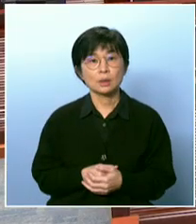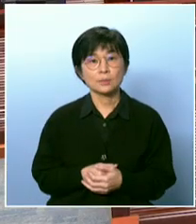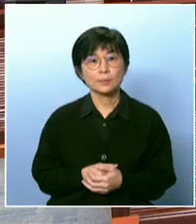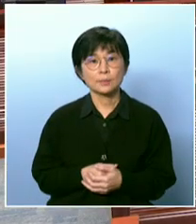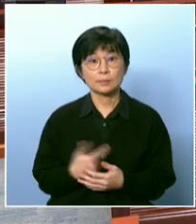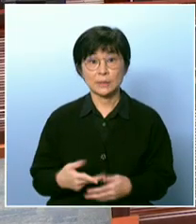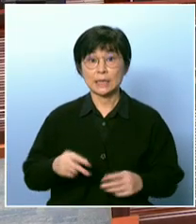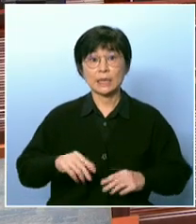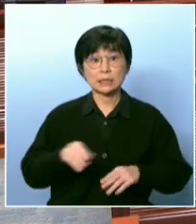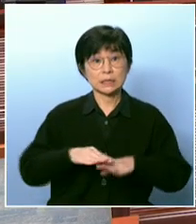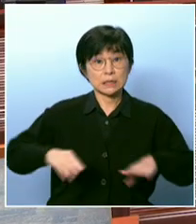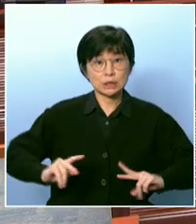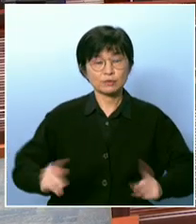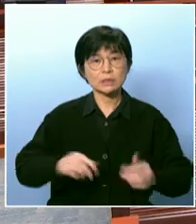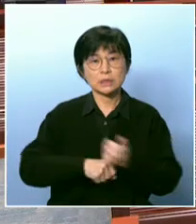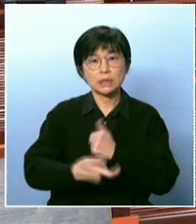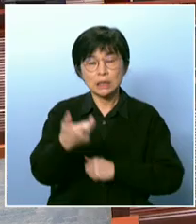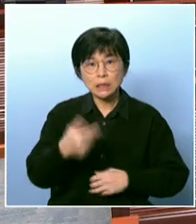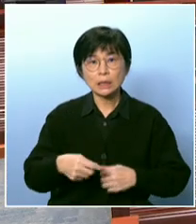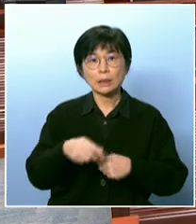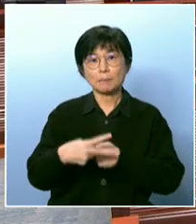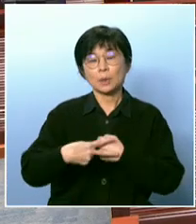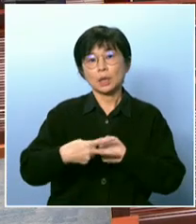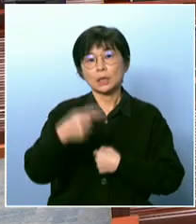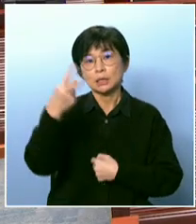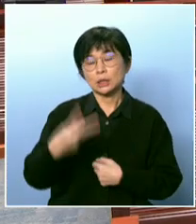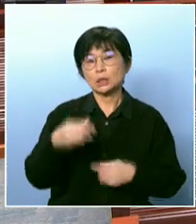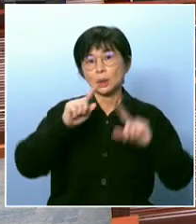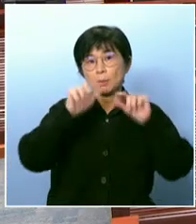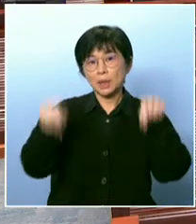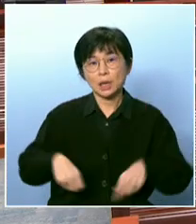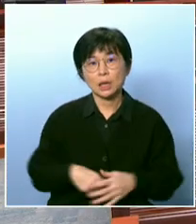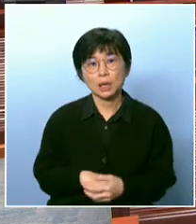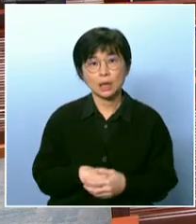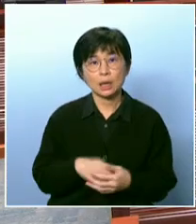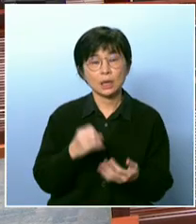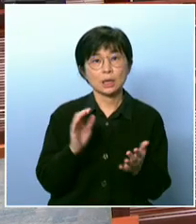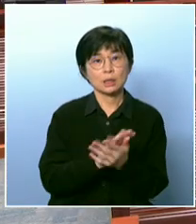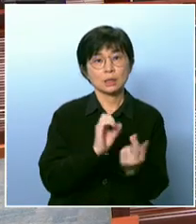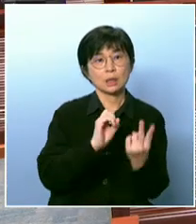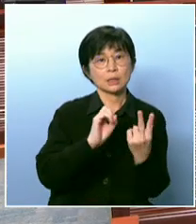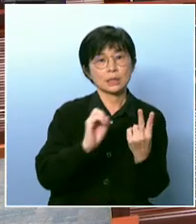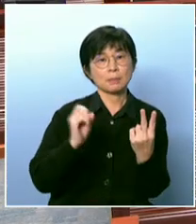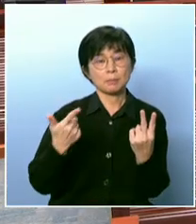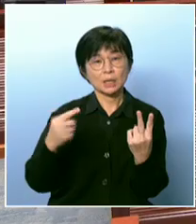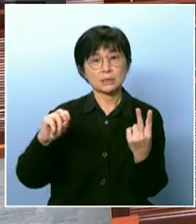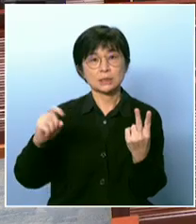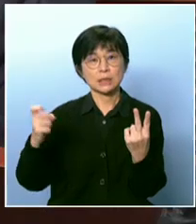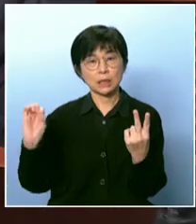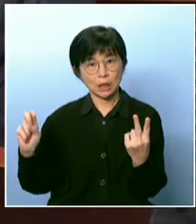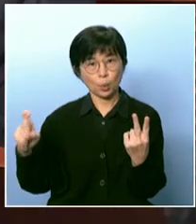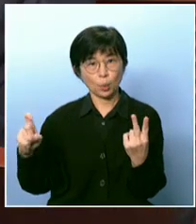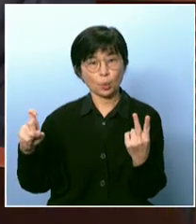you. Mr. Andrew Lam. Thank you, Chair. I have 2 questions on the Child Development Fund.